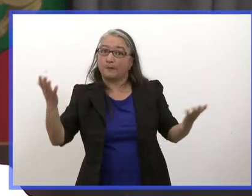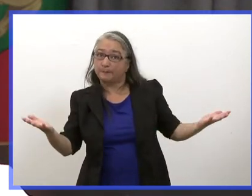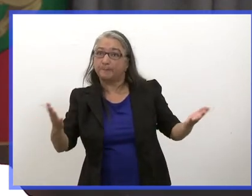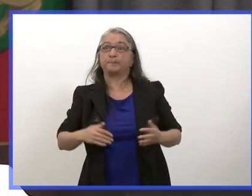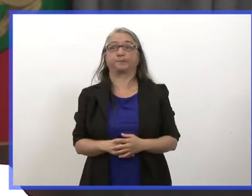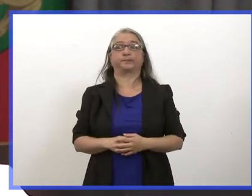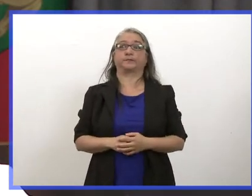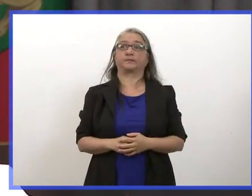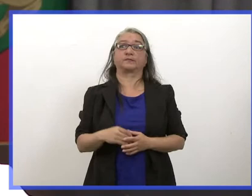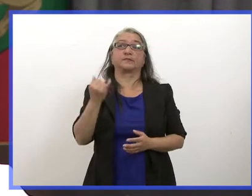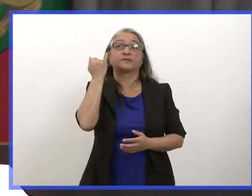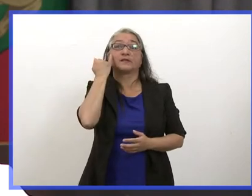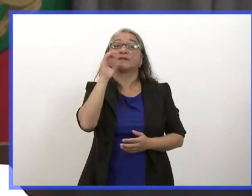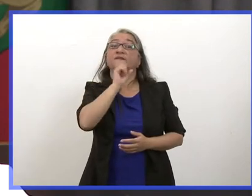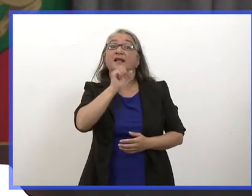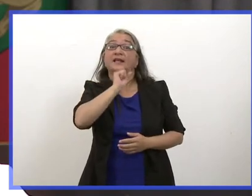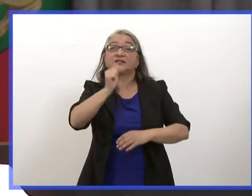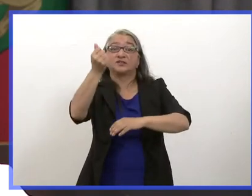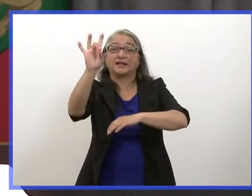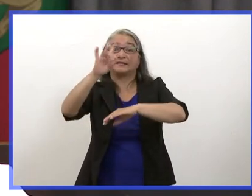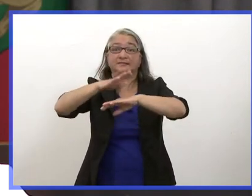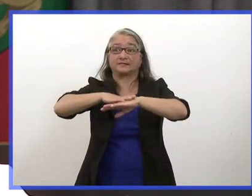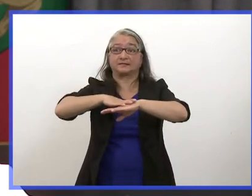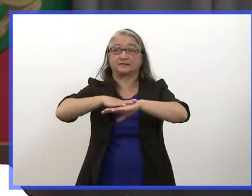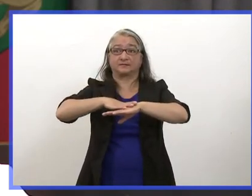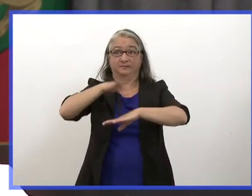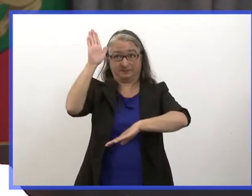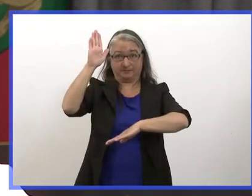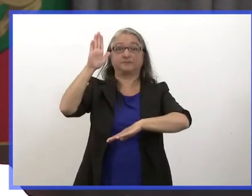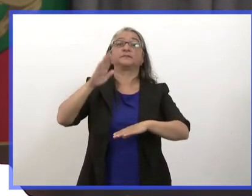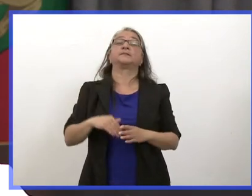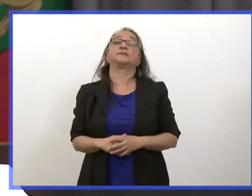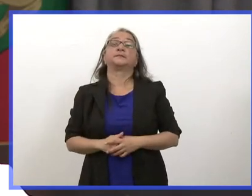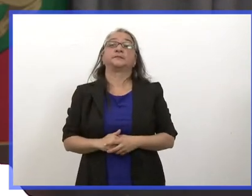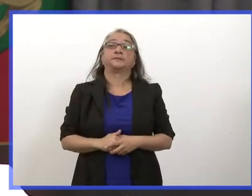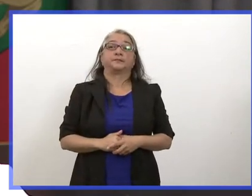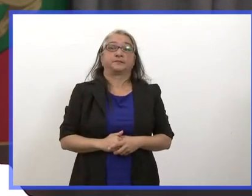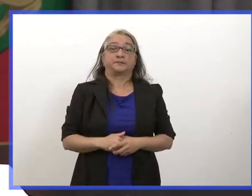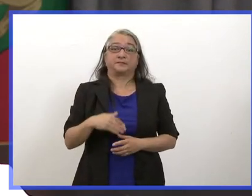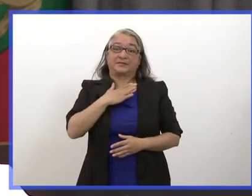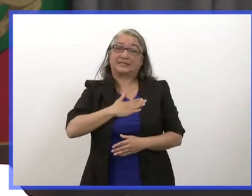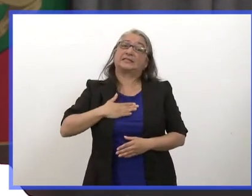plus. So we're going to continue to make more and more